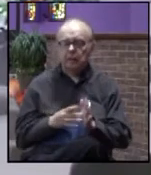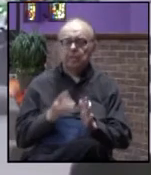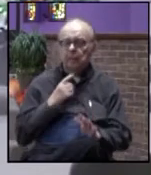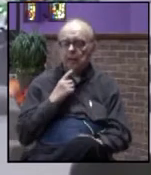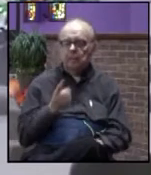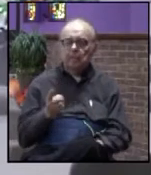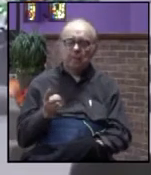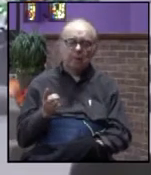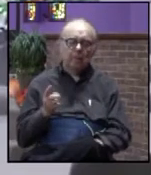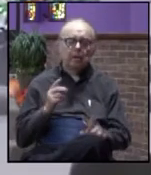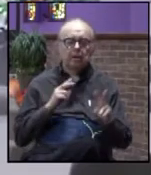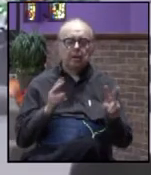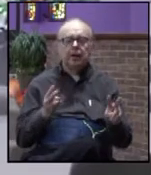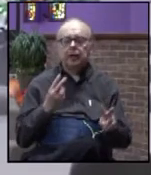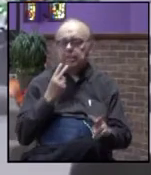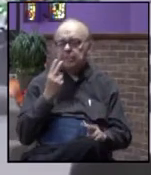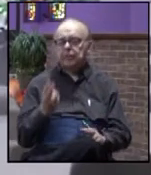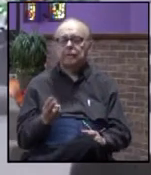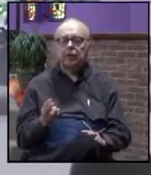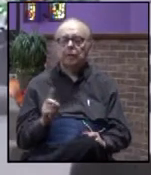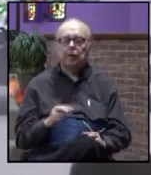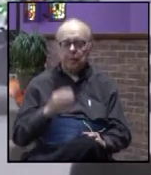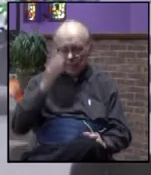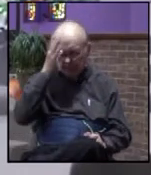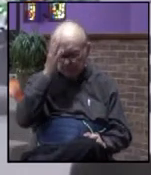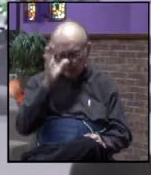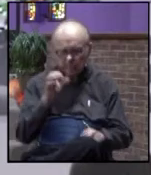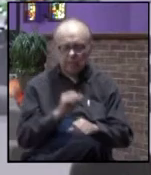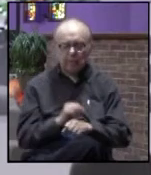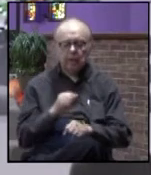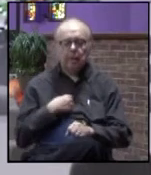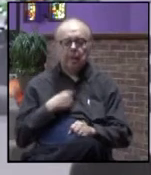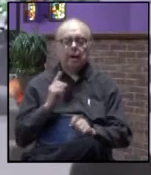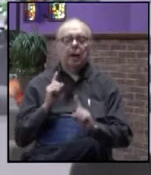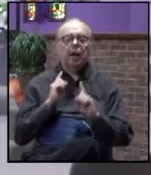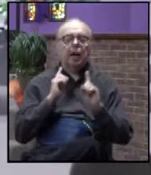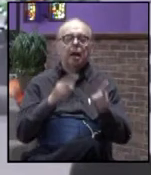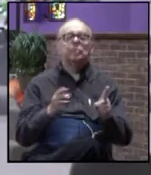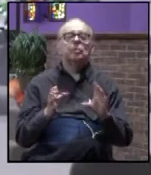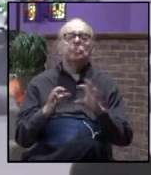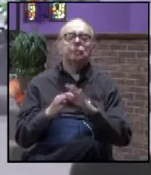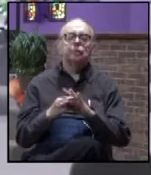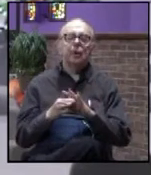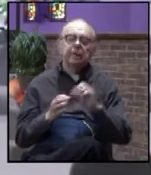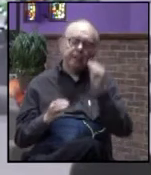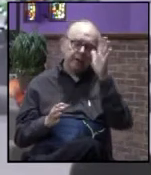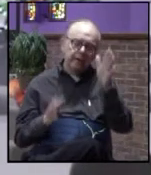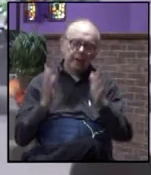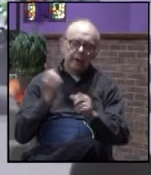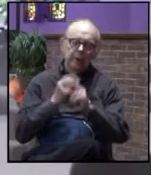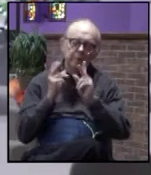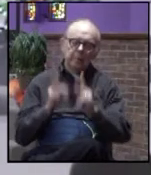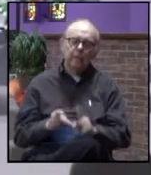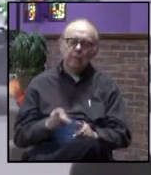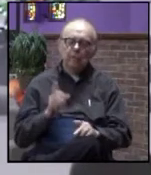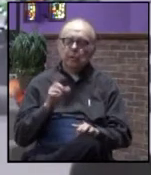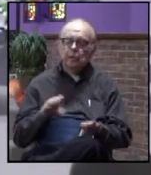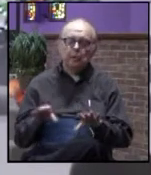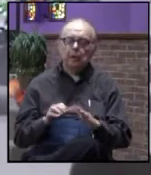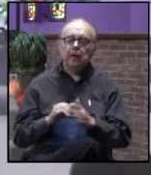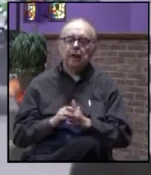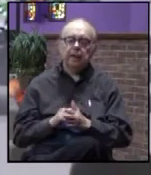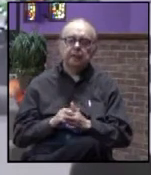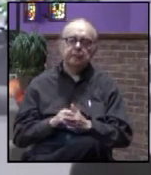Jesus said, I look to see where the Father is working and I go to join him. What each and every one of us are supposed to